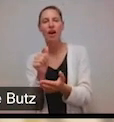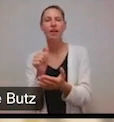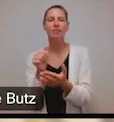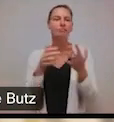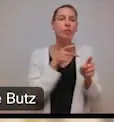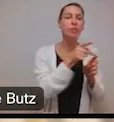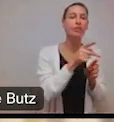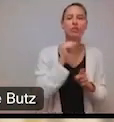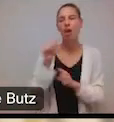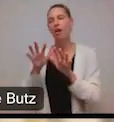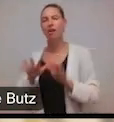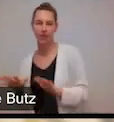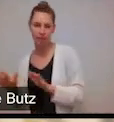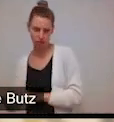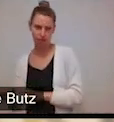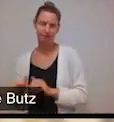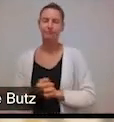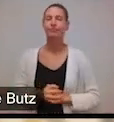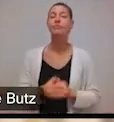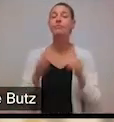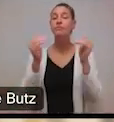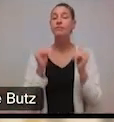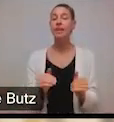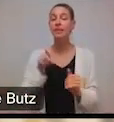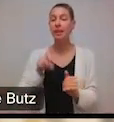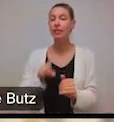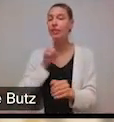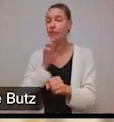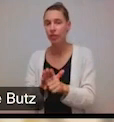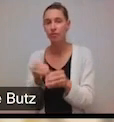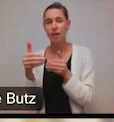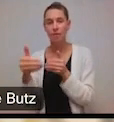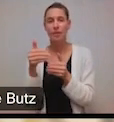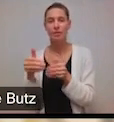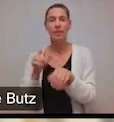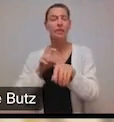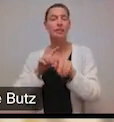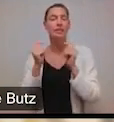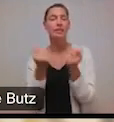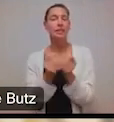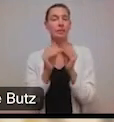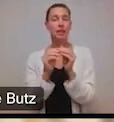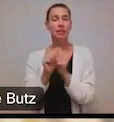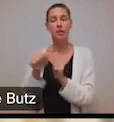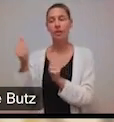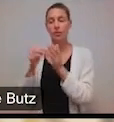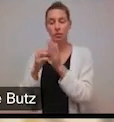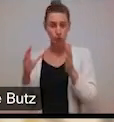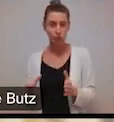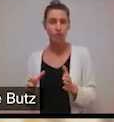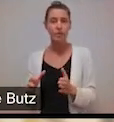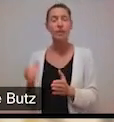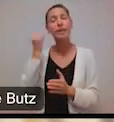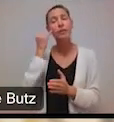Next, we have you need to confirm your upcoming team meeting with your classmates. It depends how well you know them. If you know them really well, this could be a